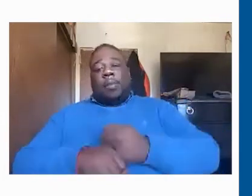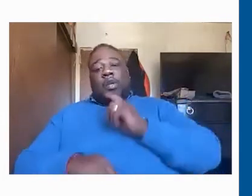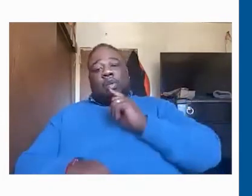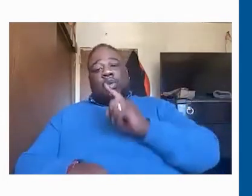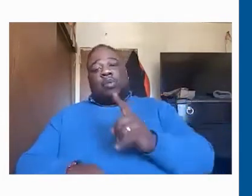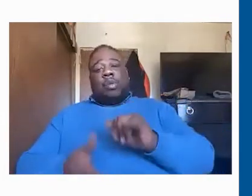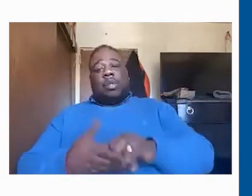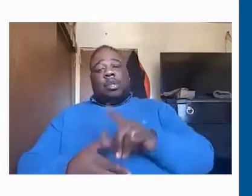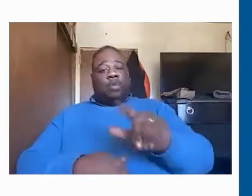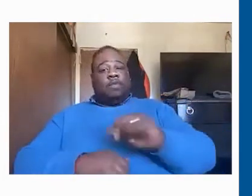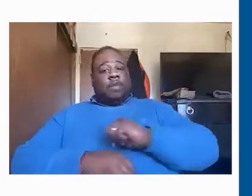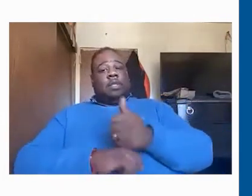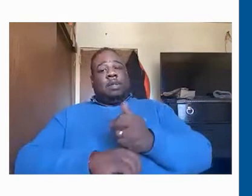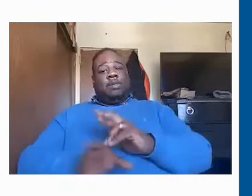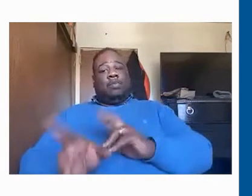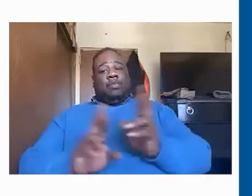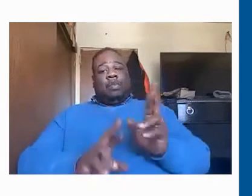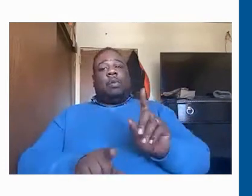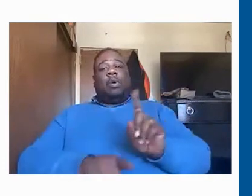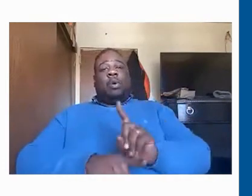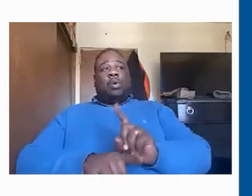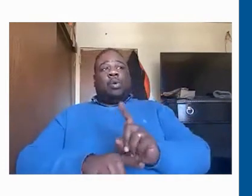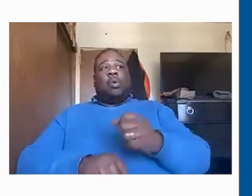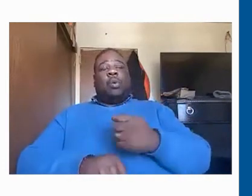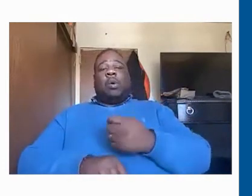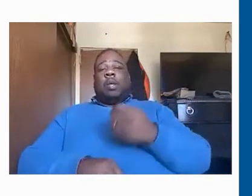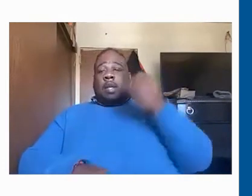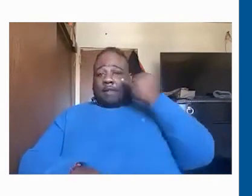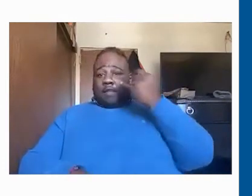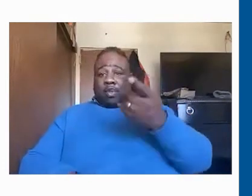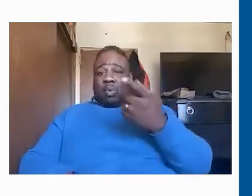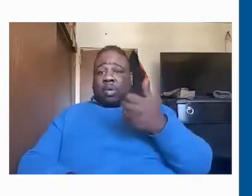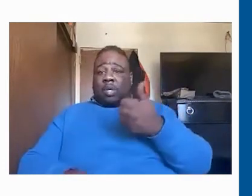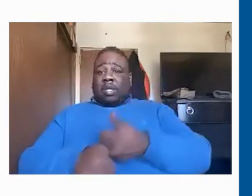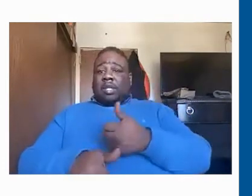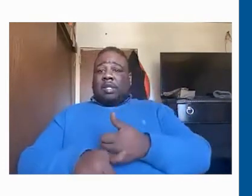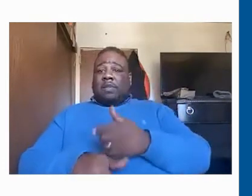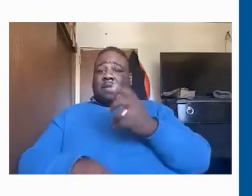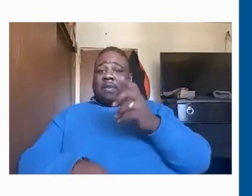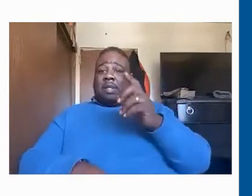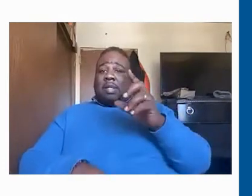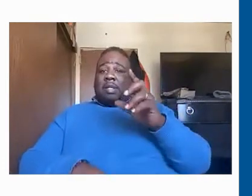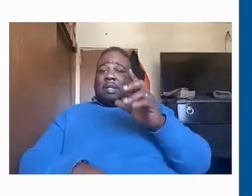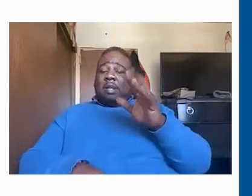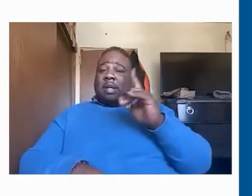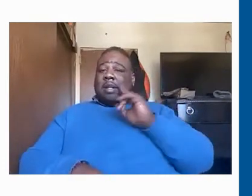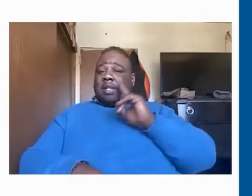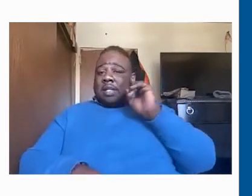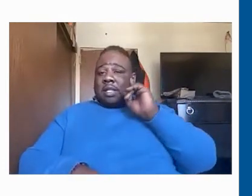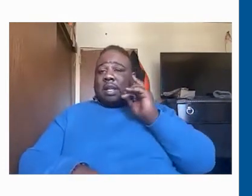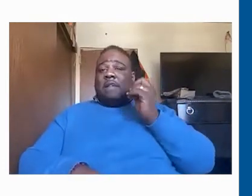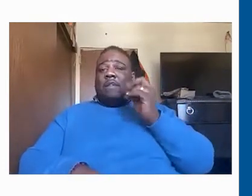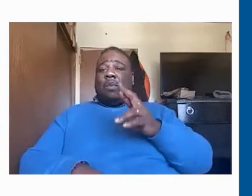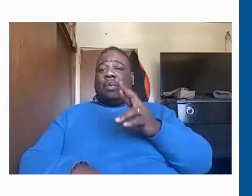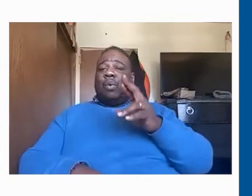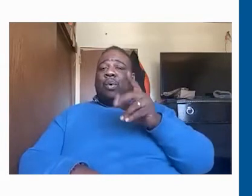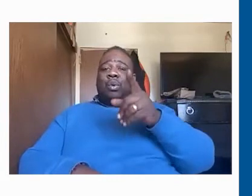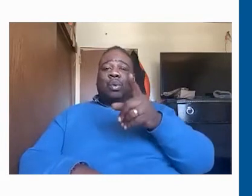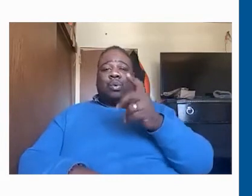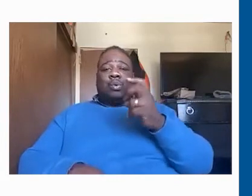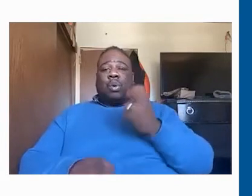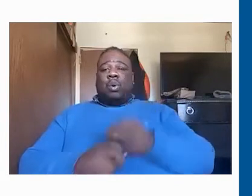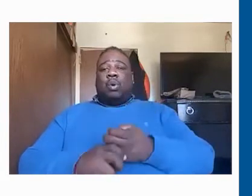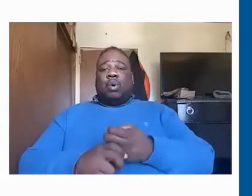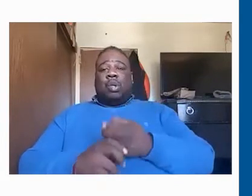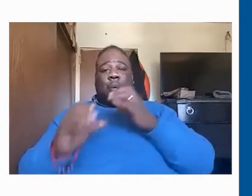having communication cards, having other options in your go bag just in case. But if you're able to have a previous set of hearing aids, that's something you can